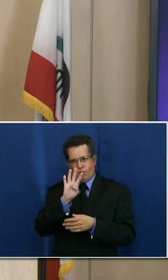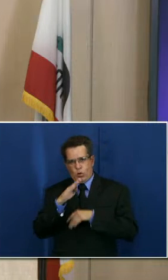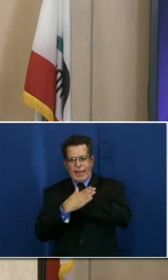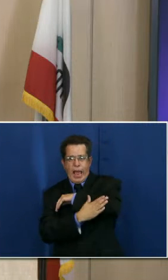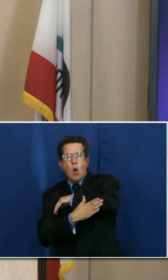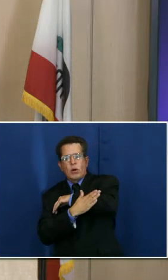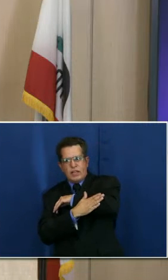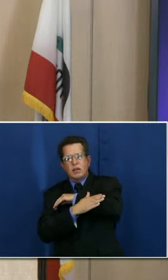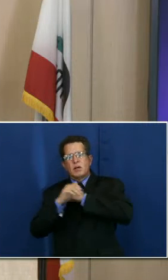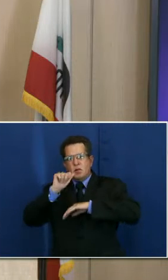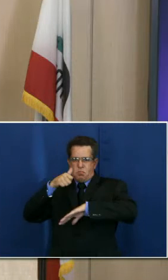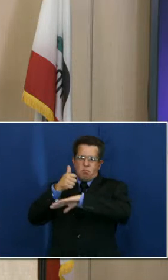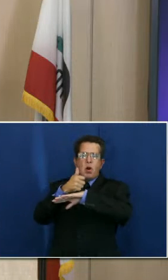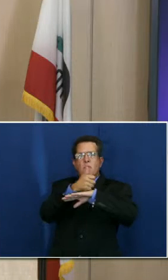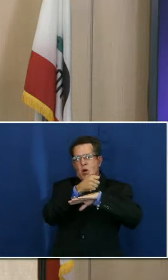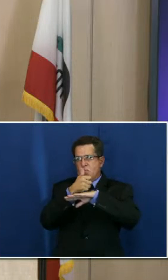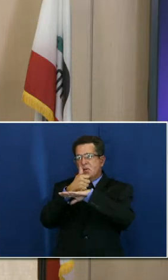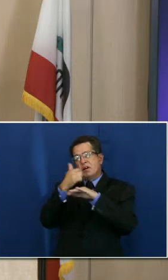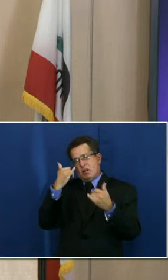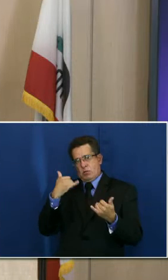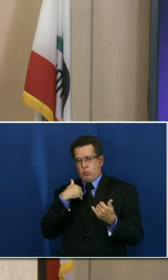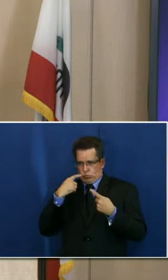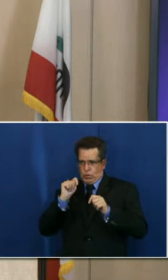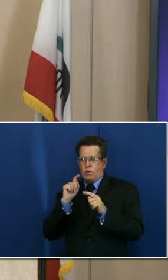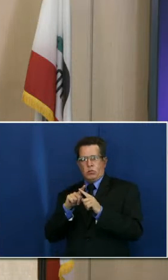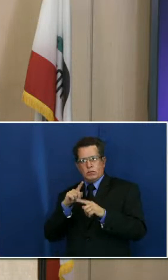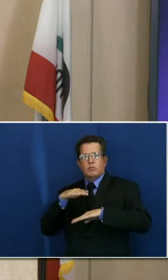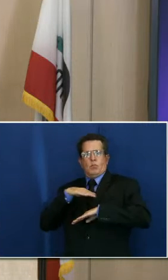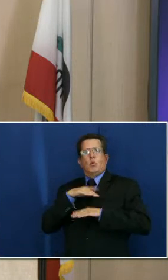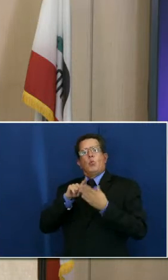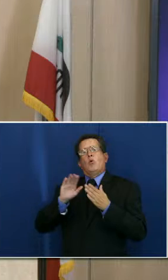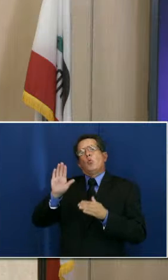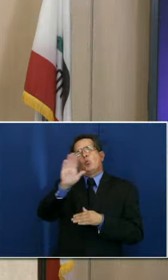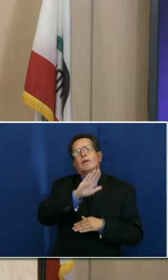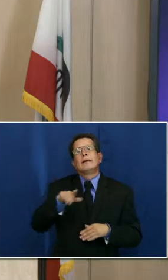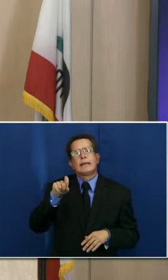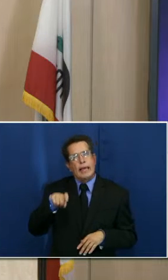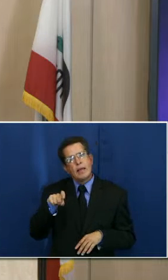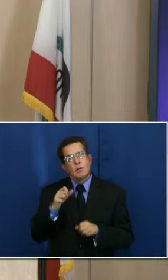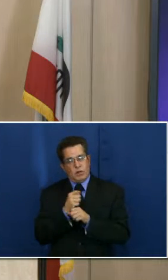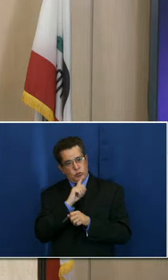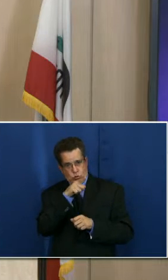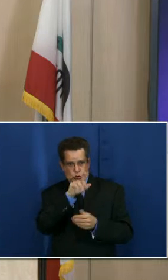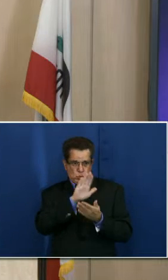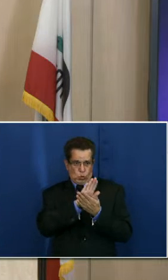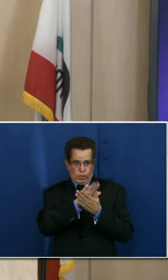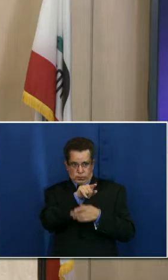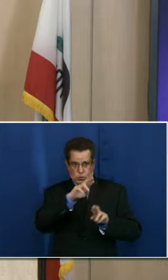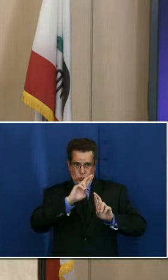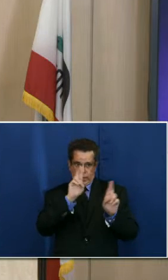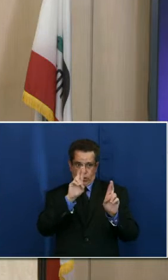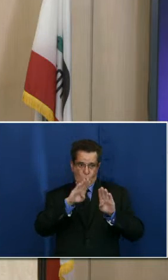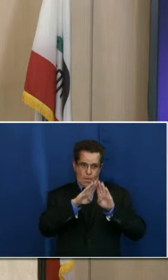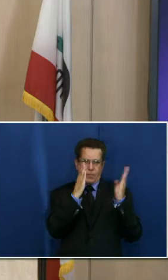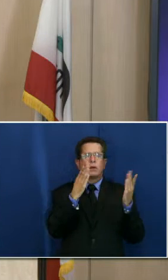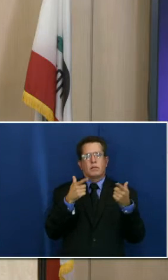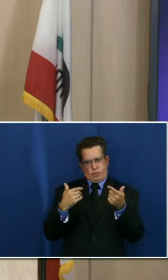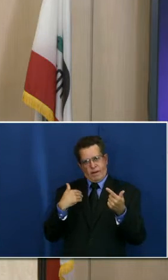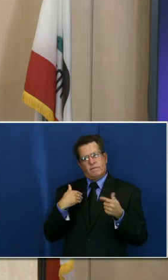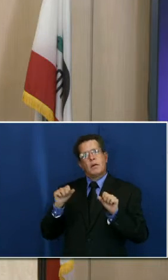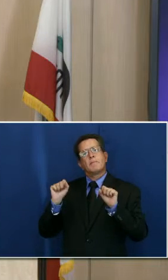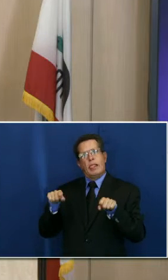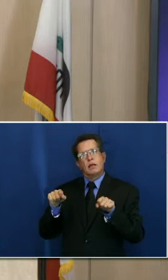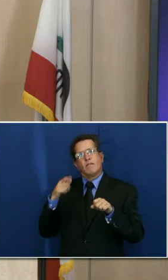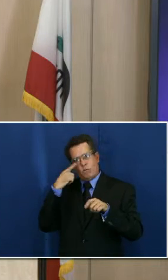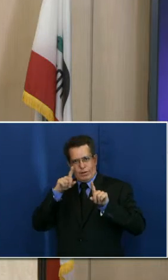get their tests there. And so we are working to meet the need and ensure that our schools, as they move forward, have the access to make sure